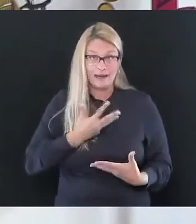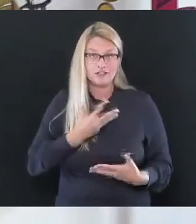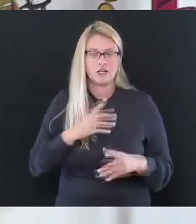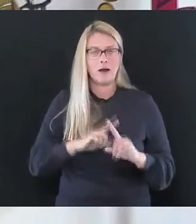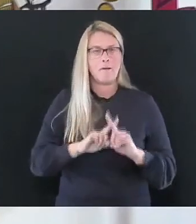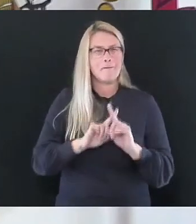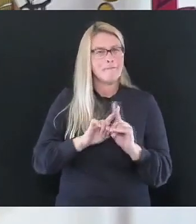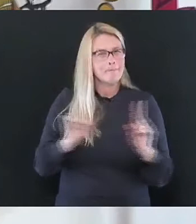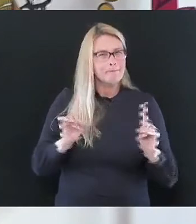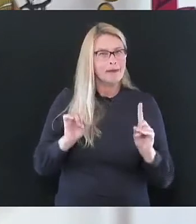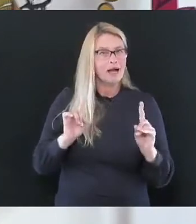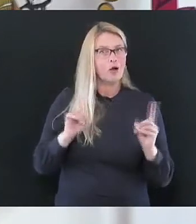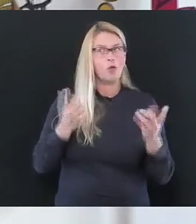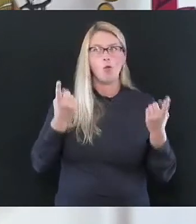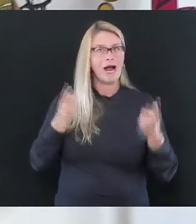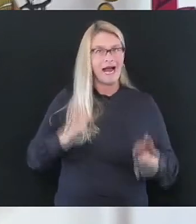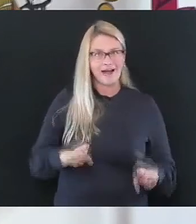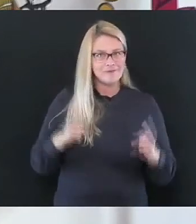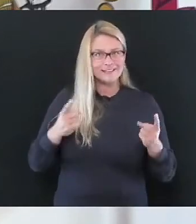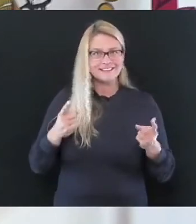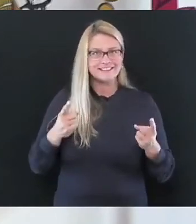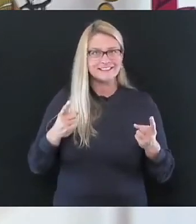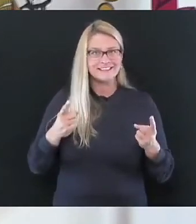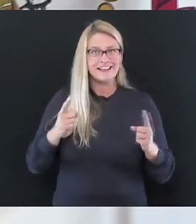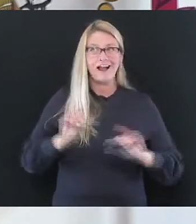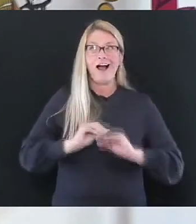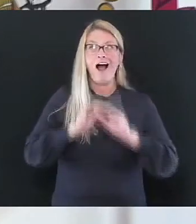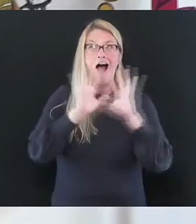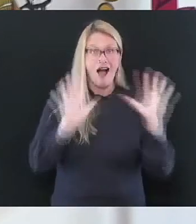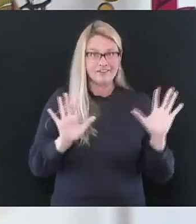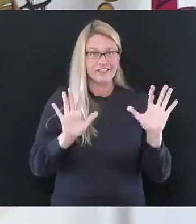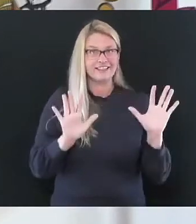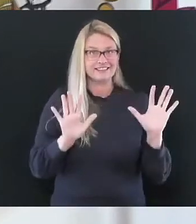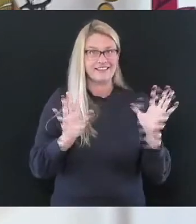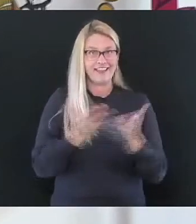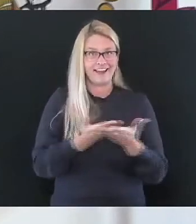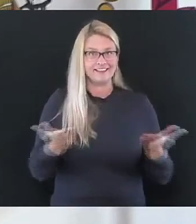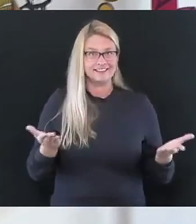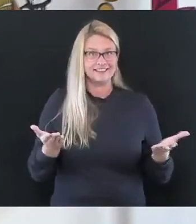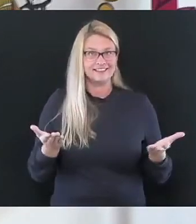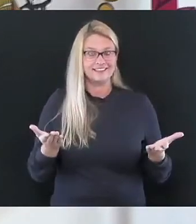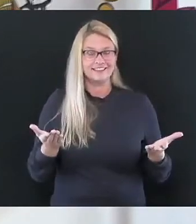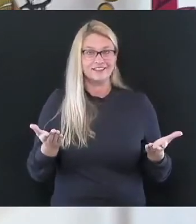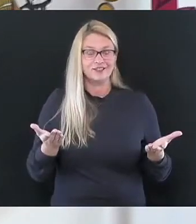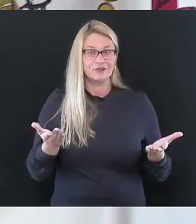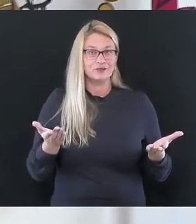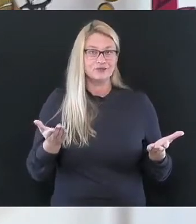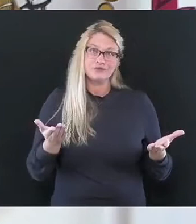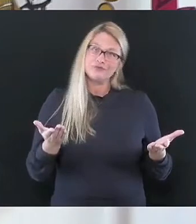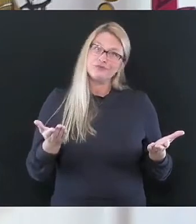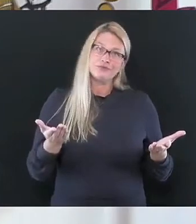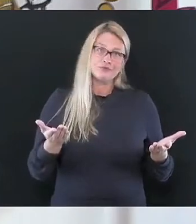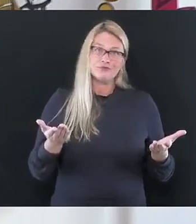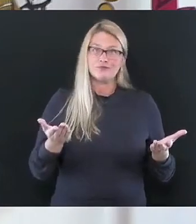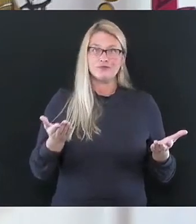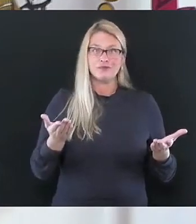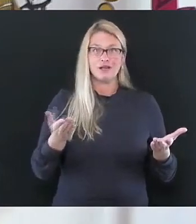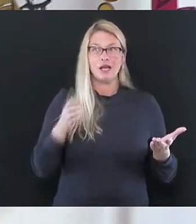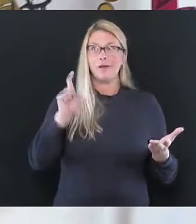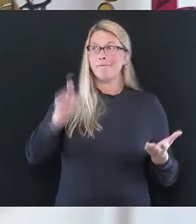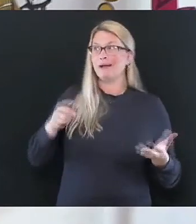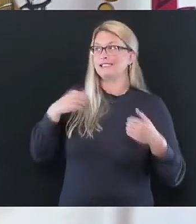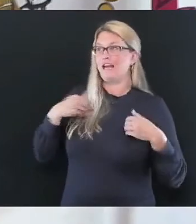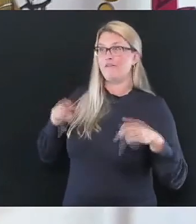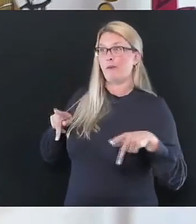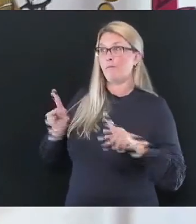problem that you run into is the obvious. You know, is you know, you gotta get permission to